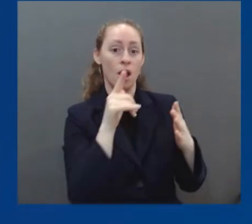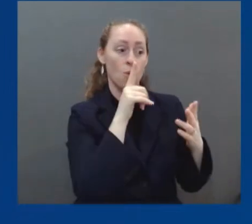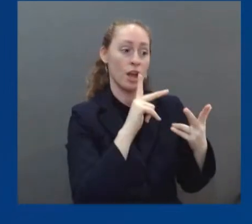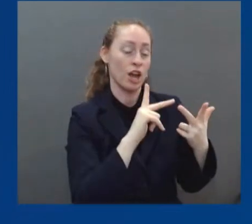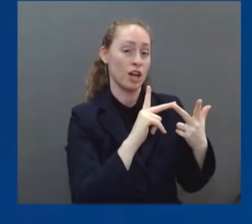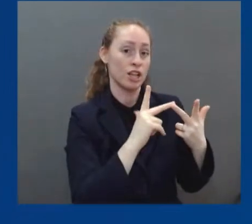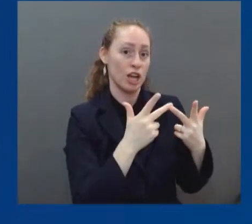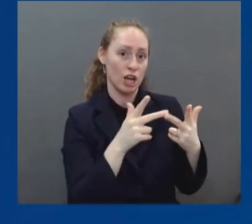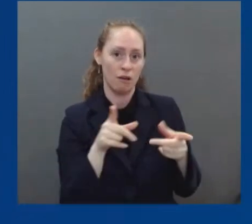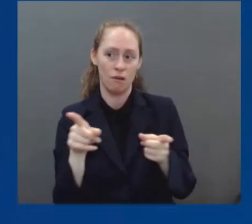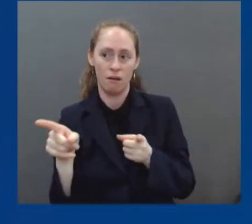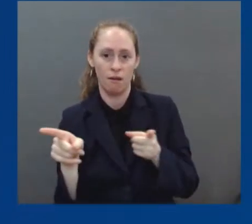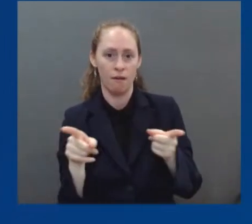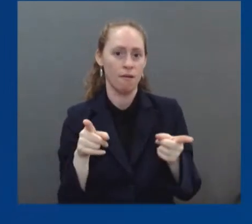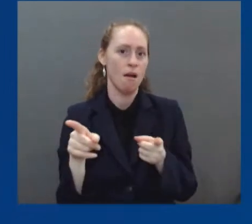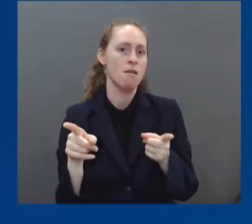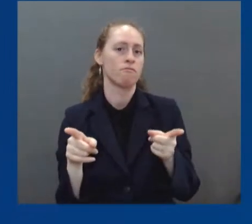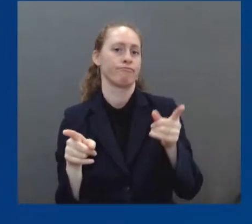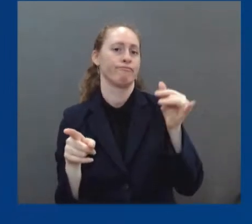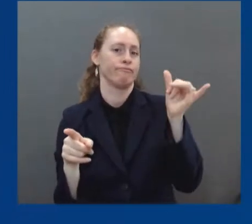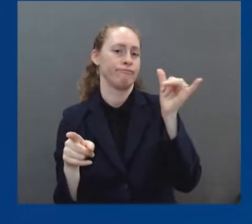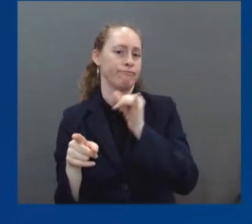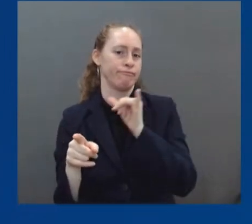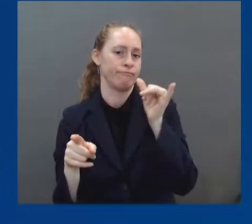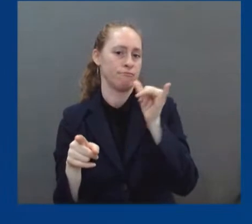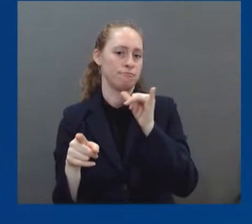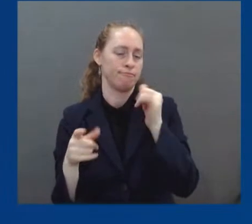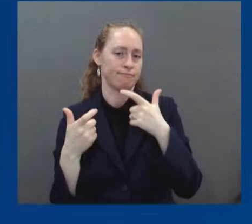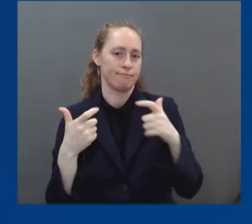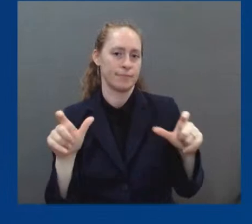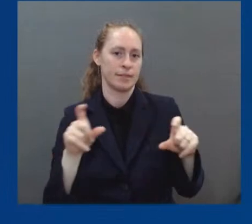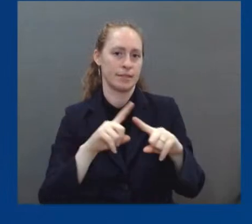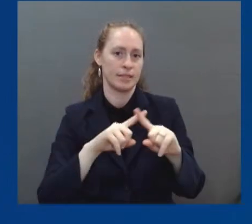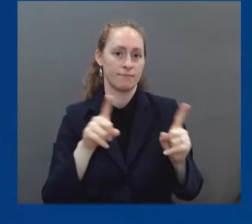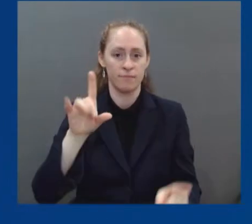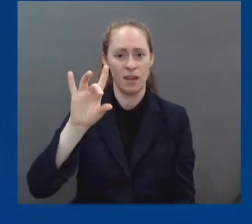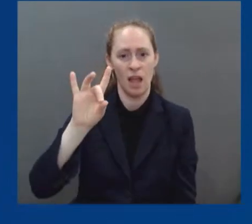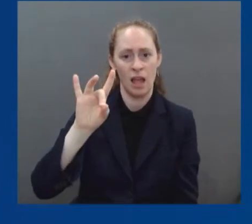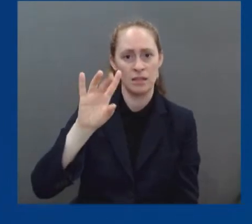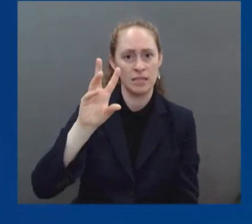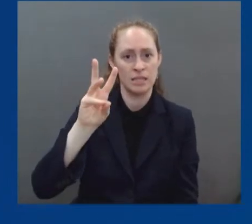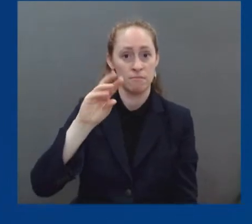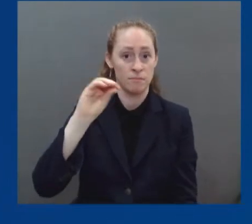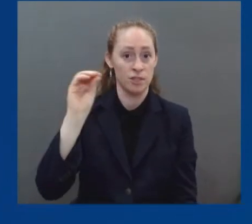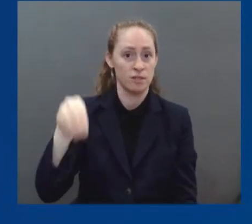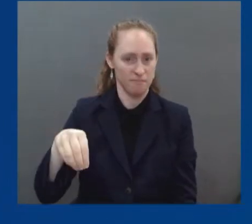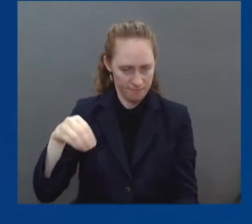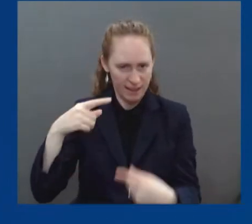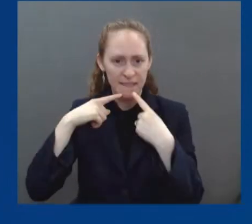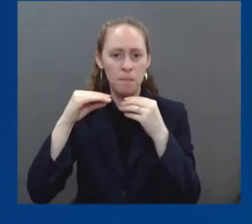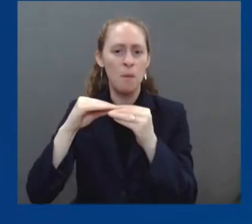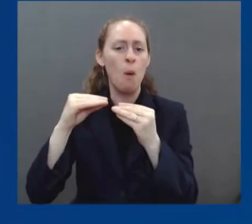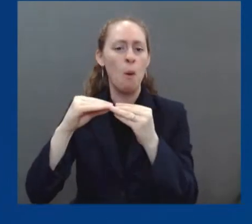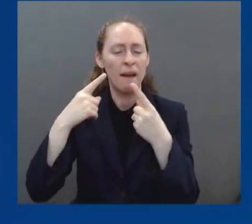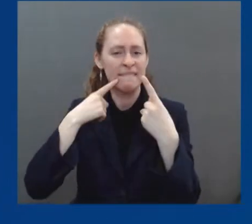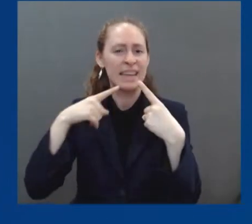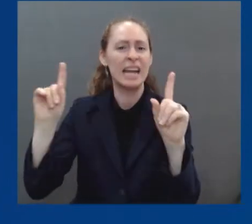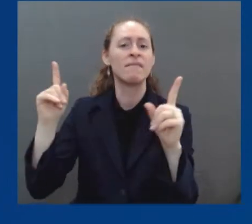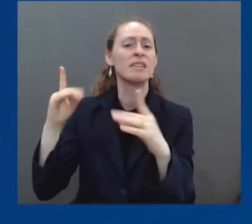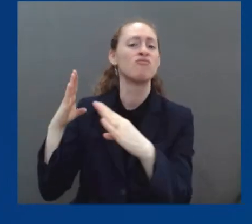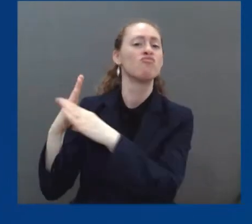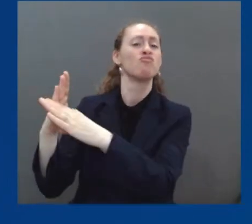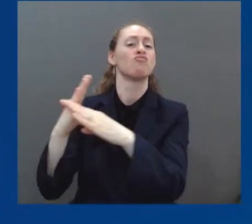against severe disease. Next slide. Now, what we're doing at the NIH, looking